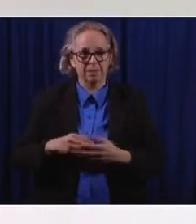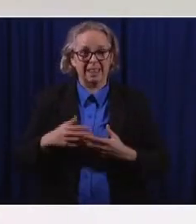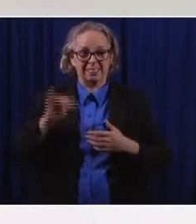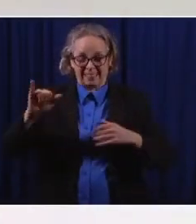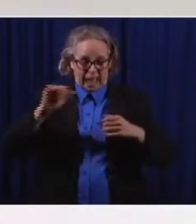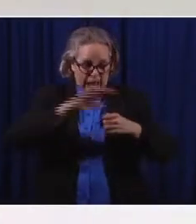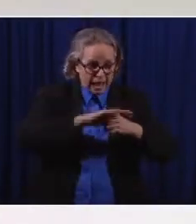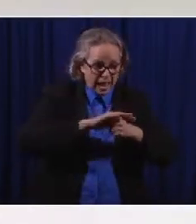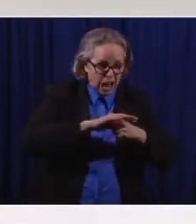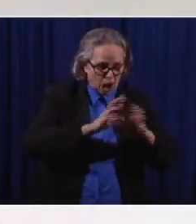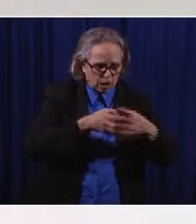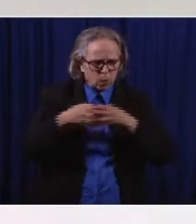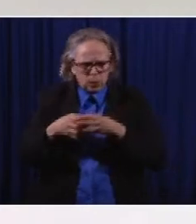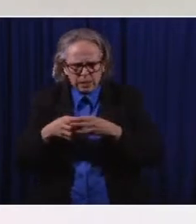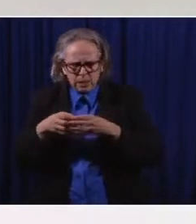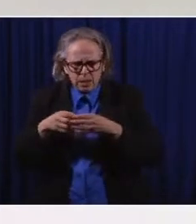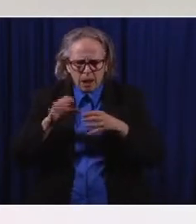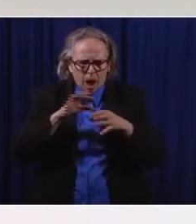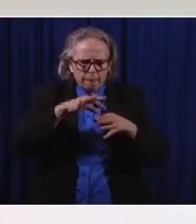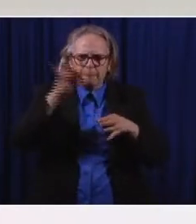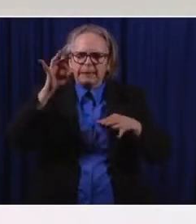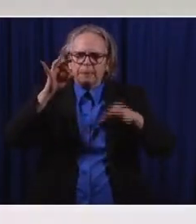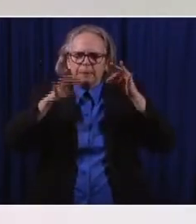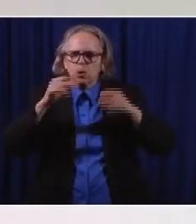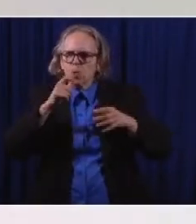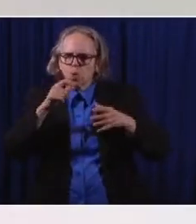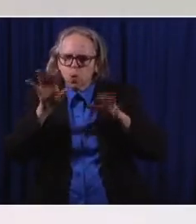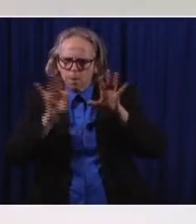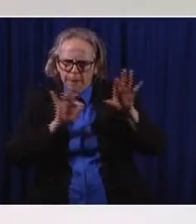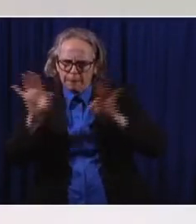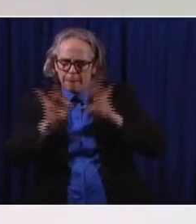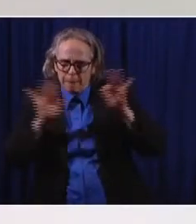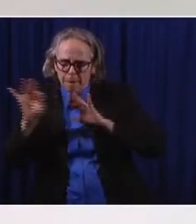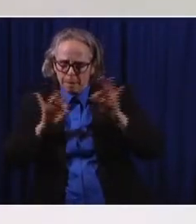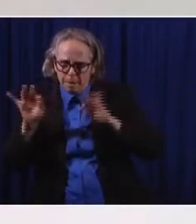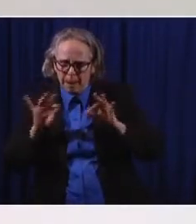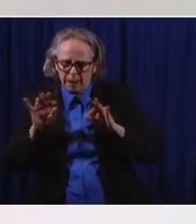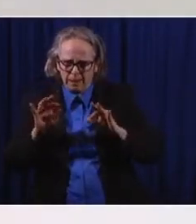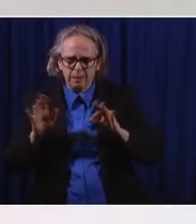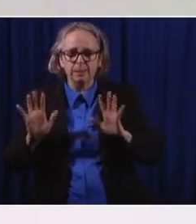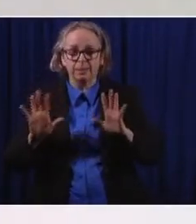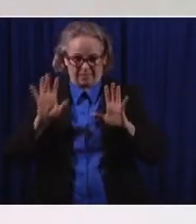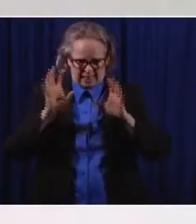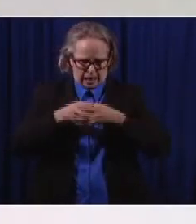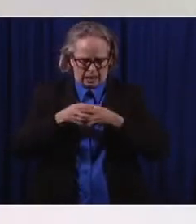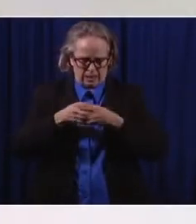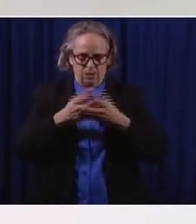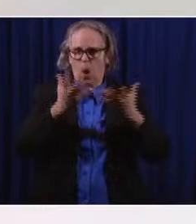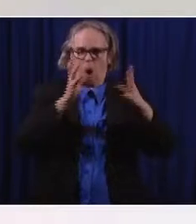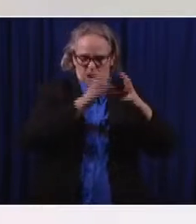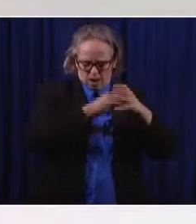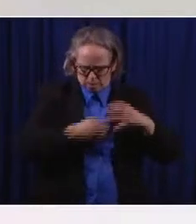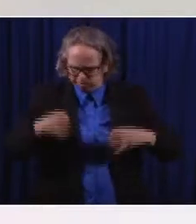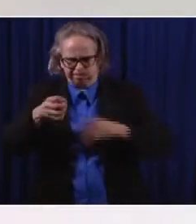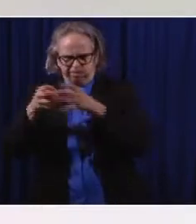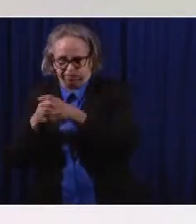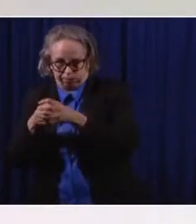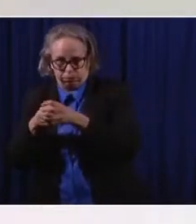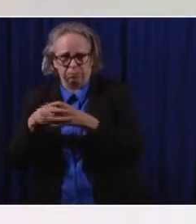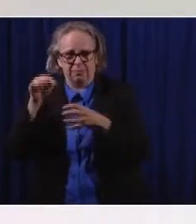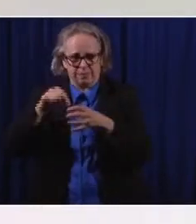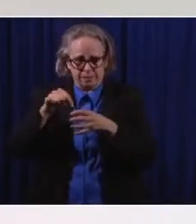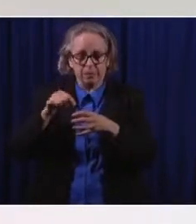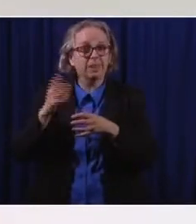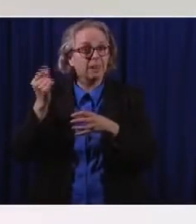sampled households. Once we had that list of households, we sent folks first a postcard and